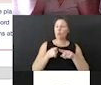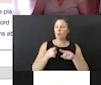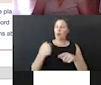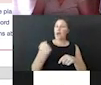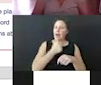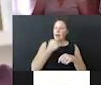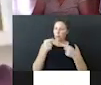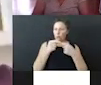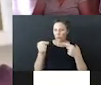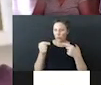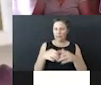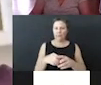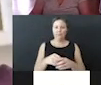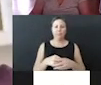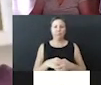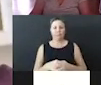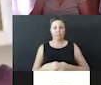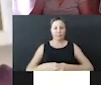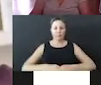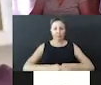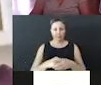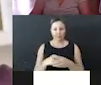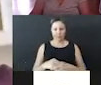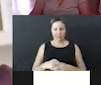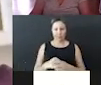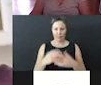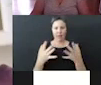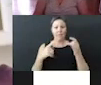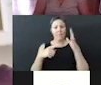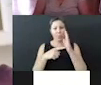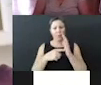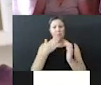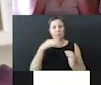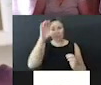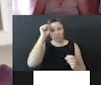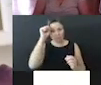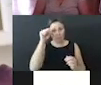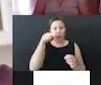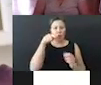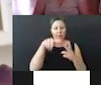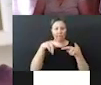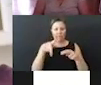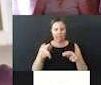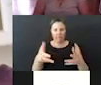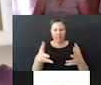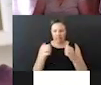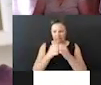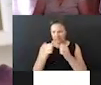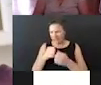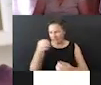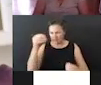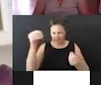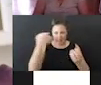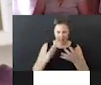slide, please. So, and it's important to remember that you can get help to put these kind of documents together because it